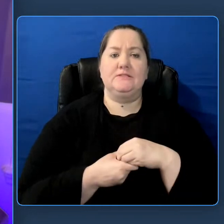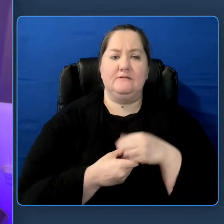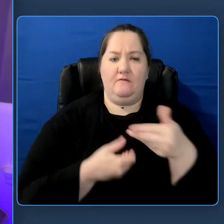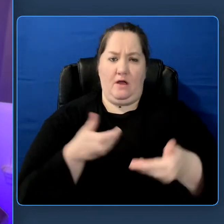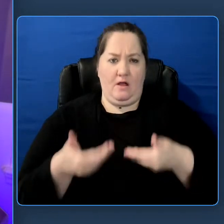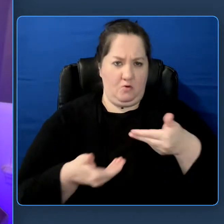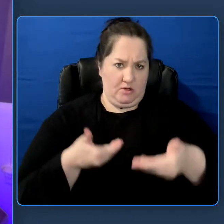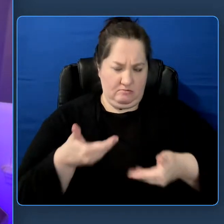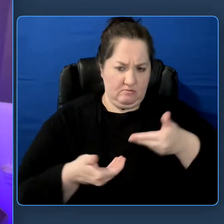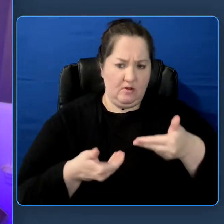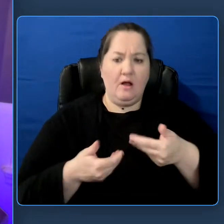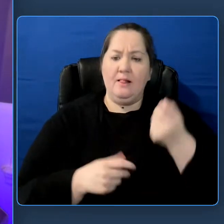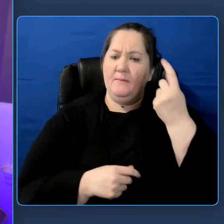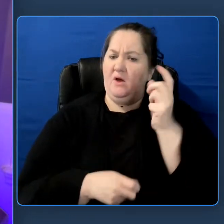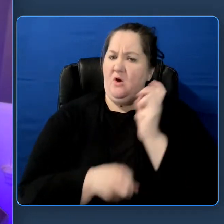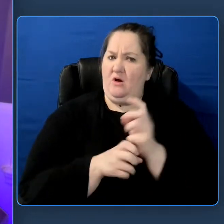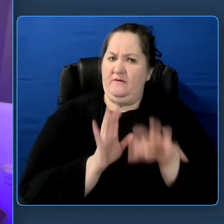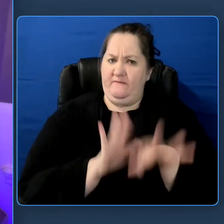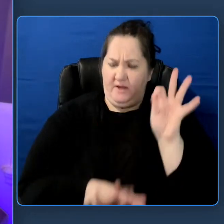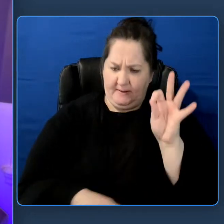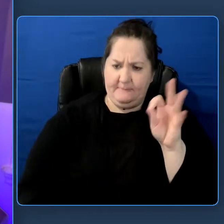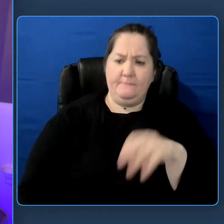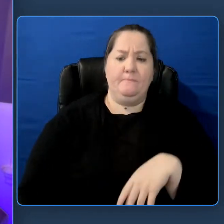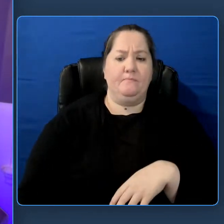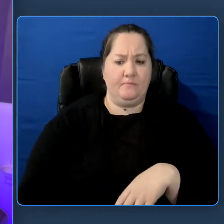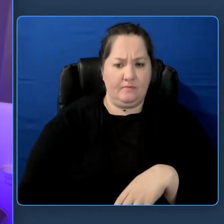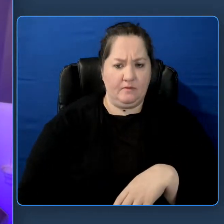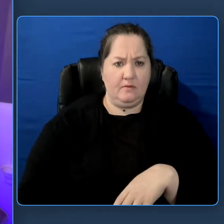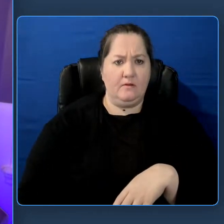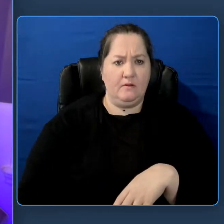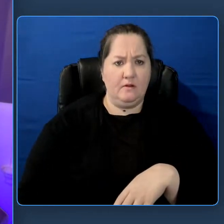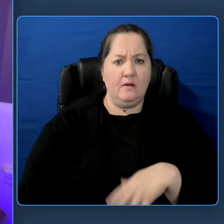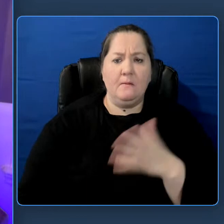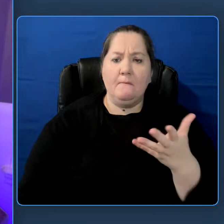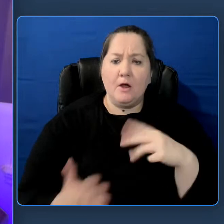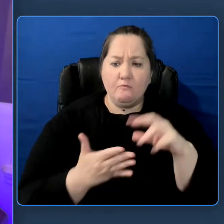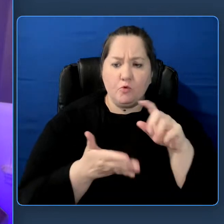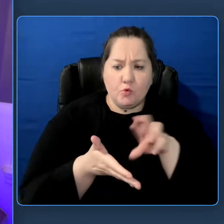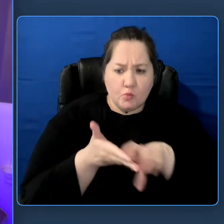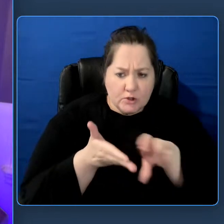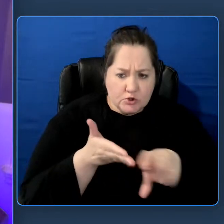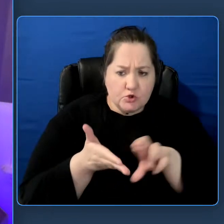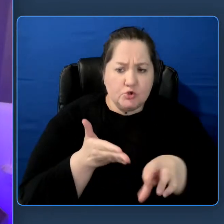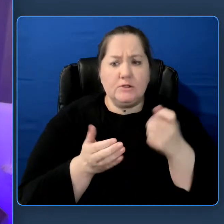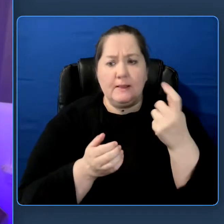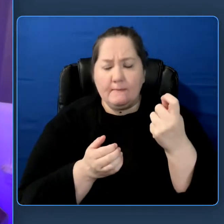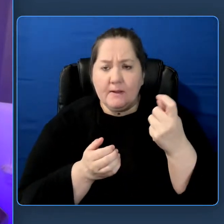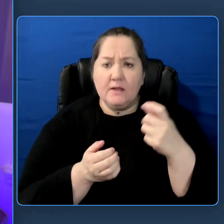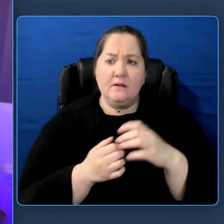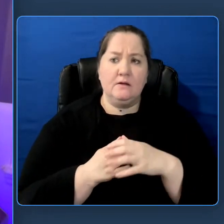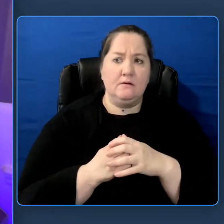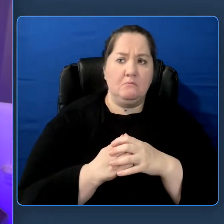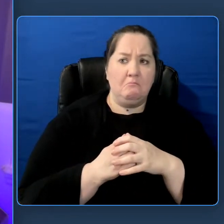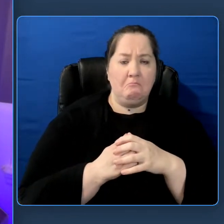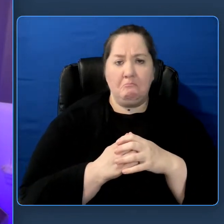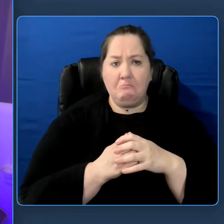hiring. They're a little bit harder to find. So you might have to do a little bit of research to find those